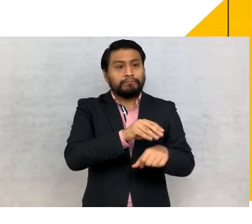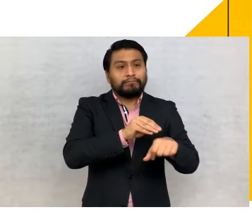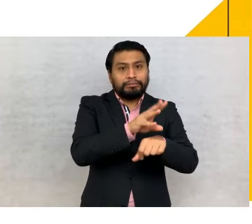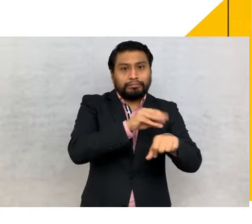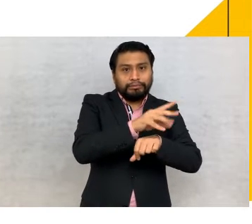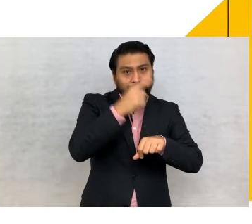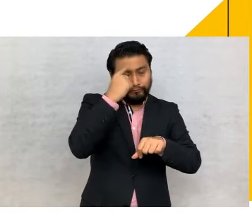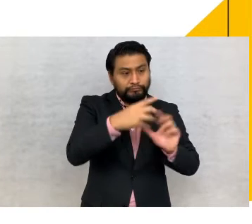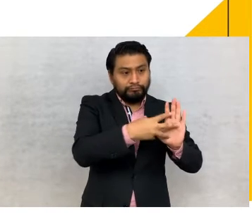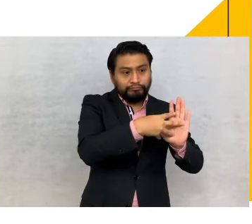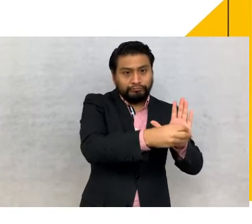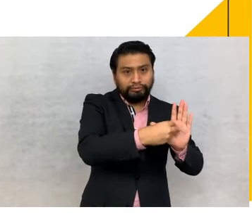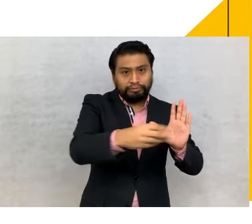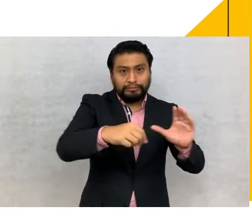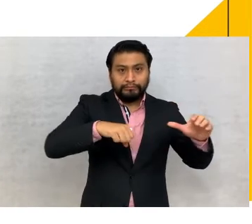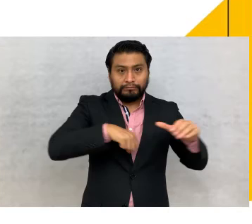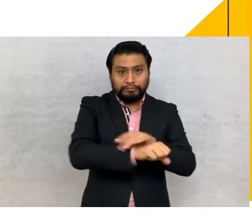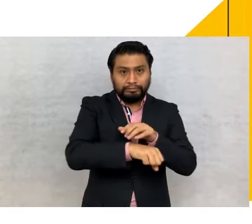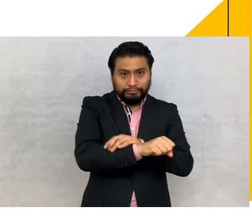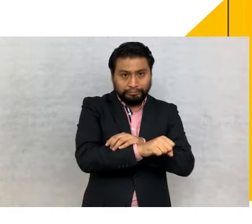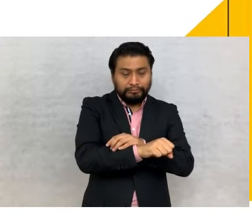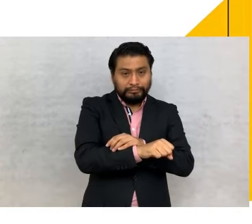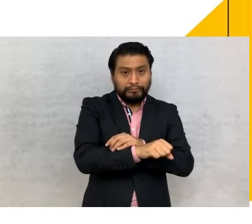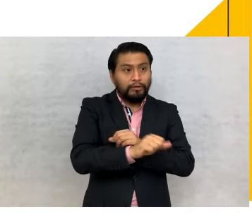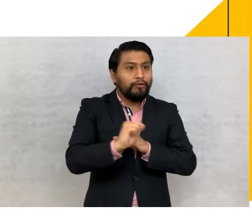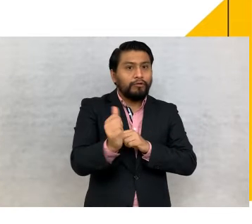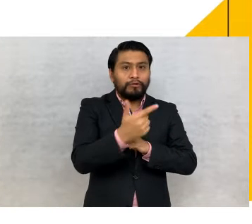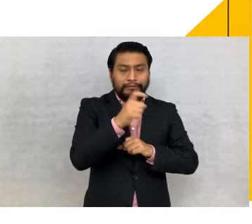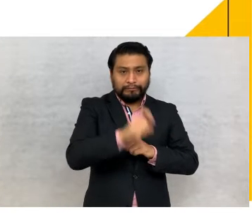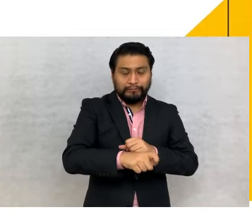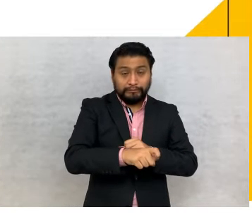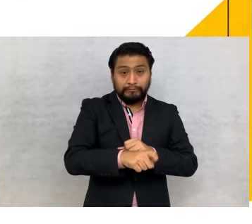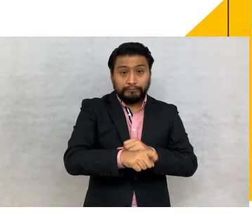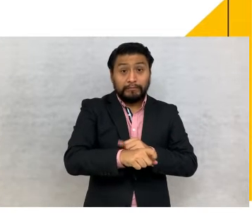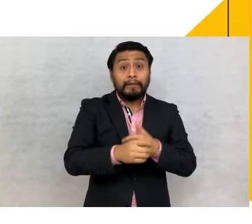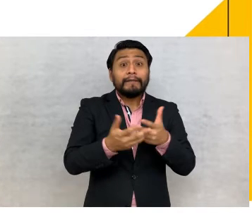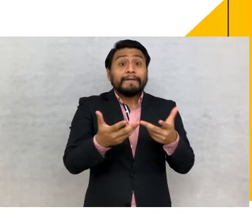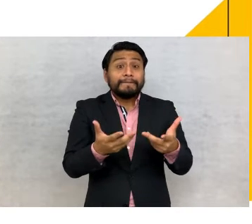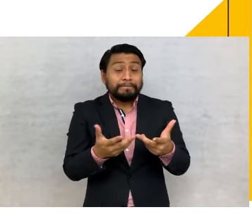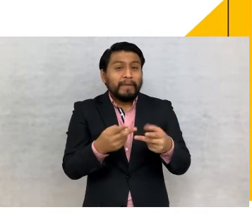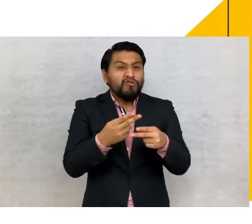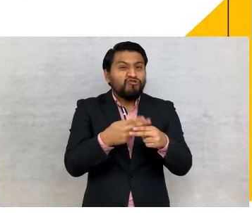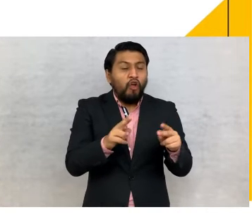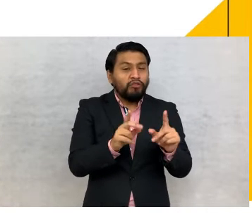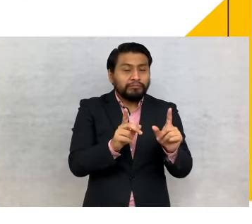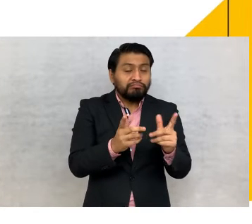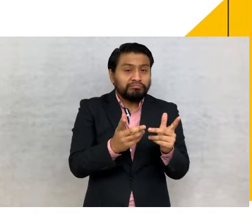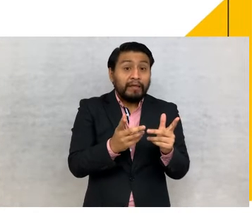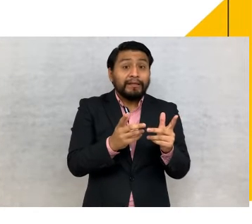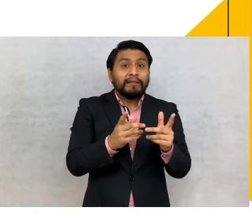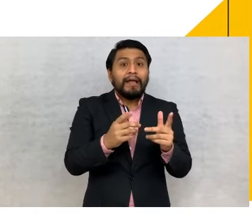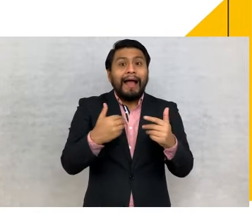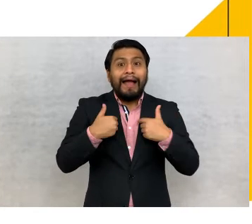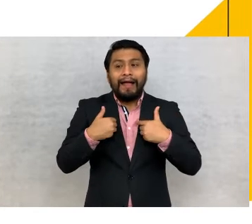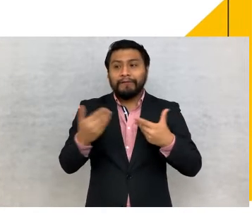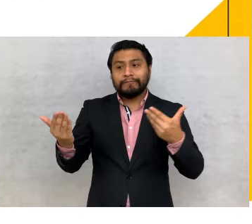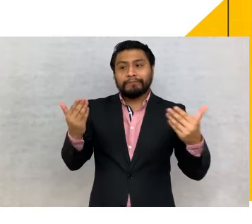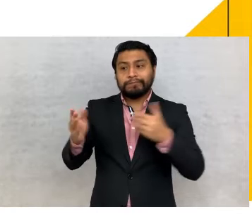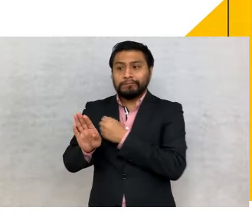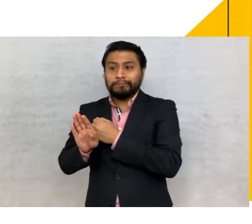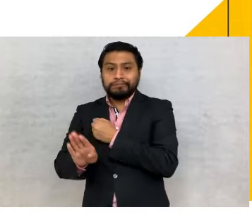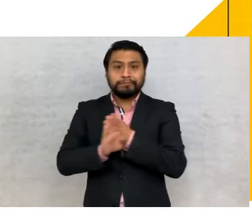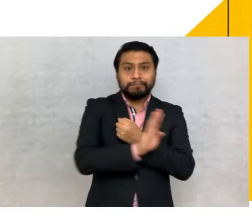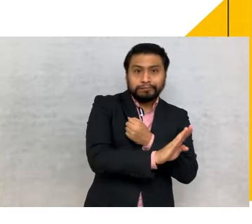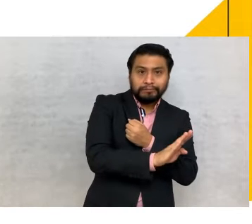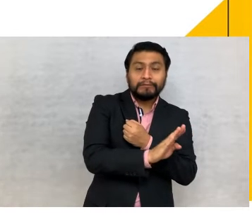the reproduction of the least fit. In short, exclusion of the other through forms of